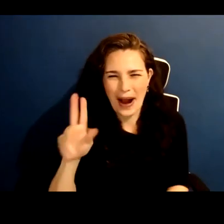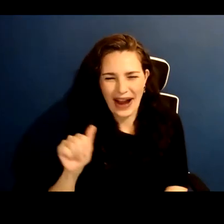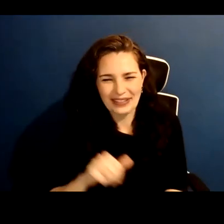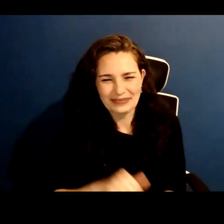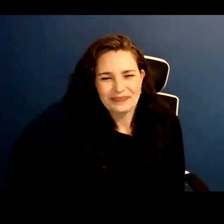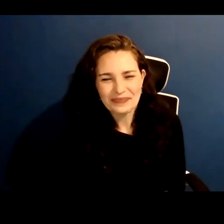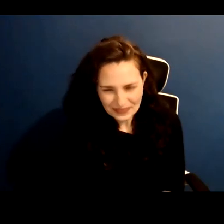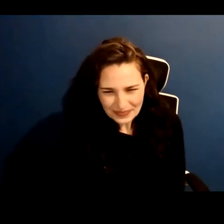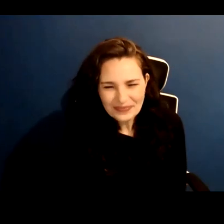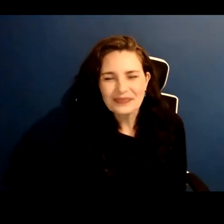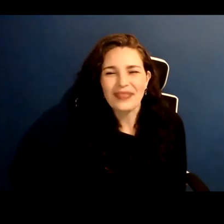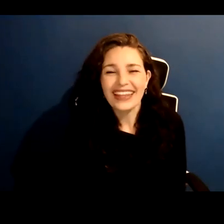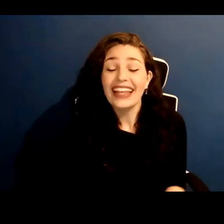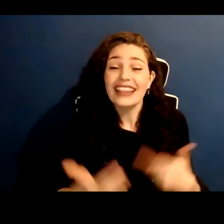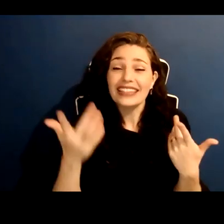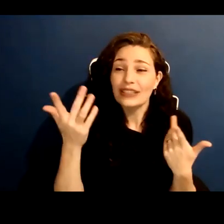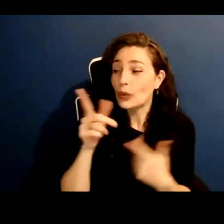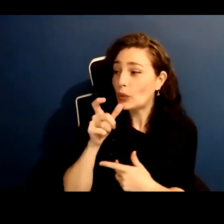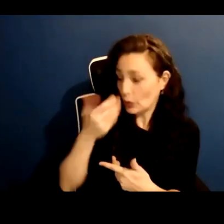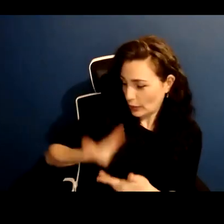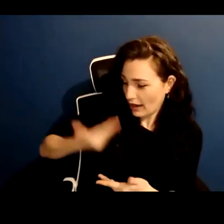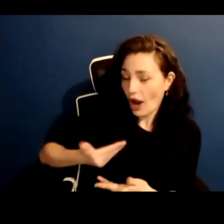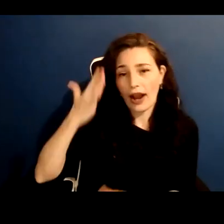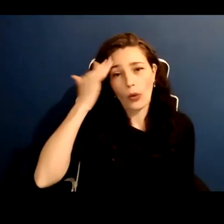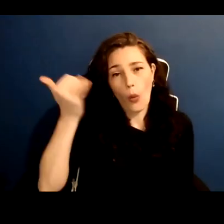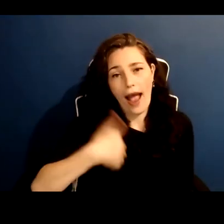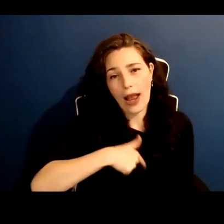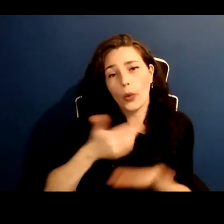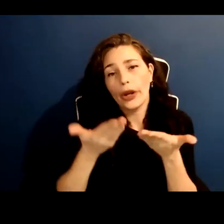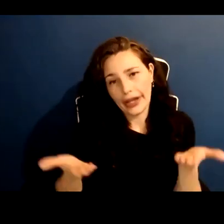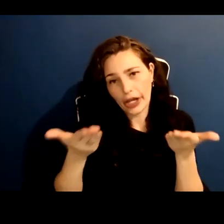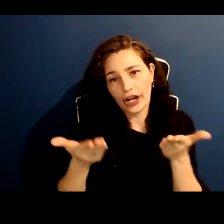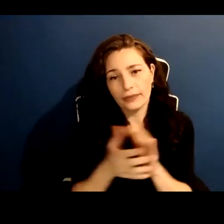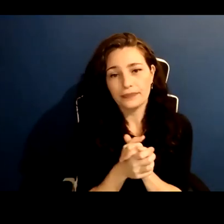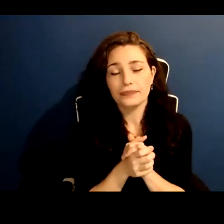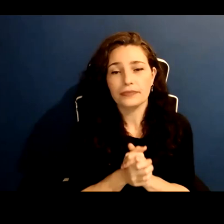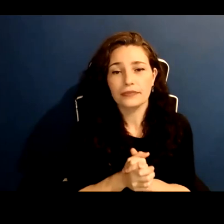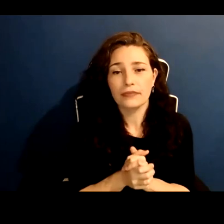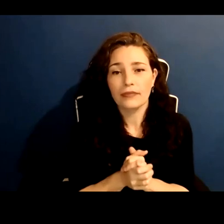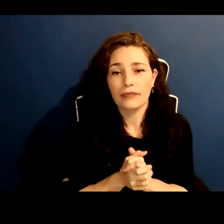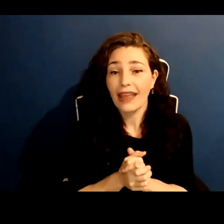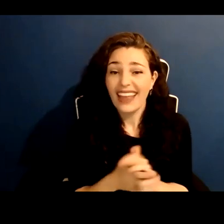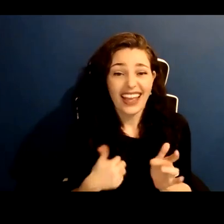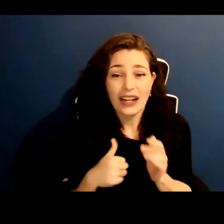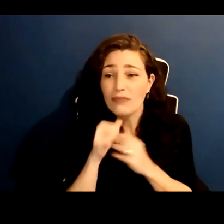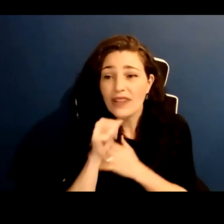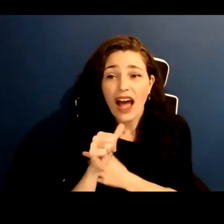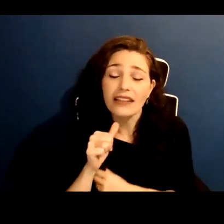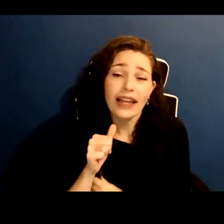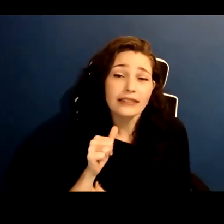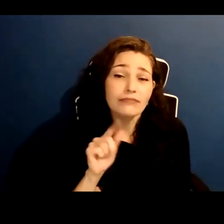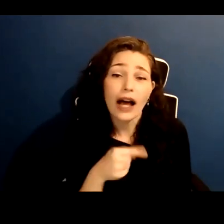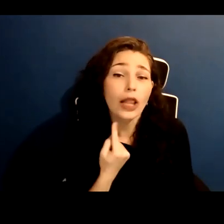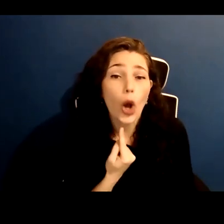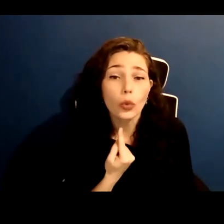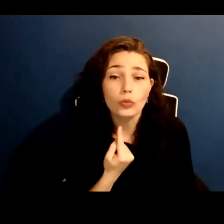So that's who we are and why we're here. And now I'm not alone in this, which is kind of the theme. You're